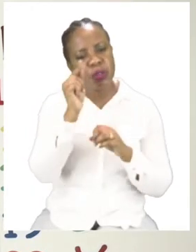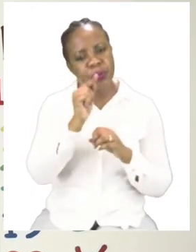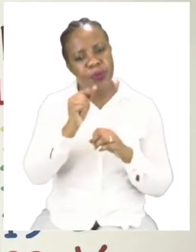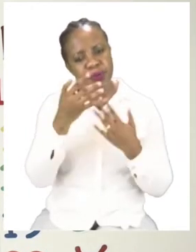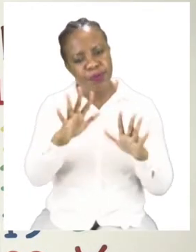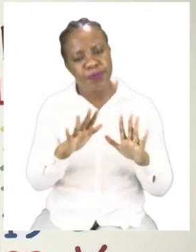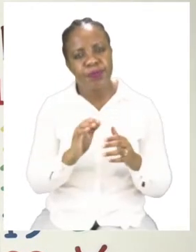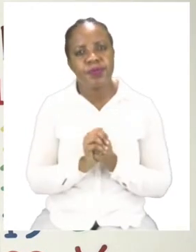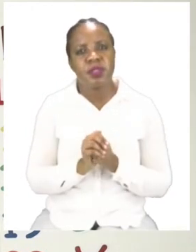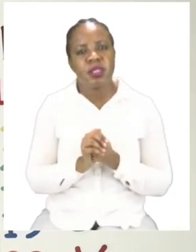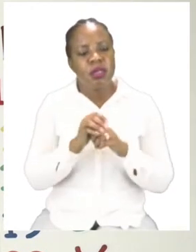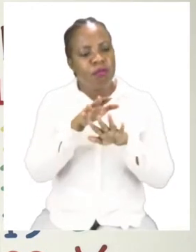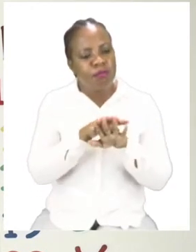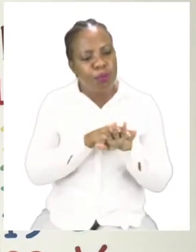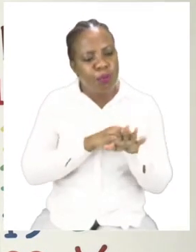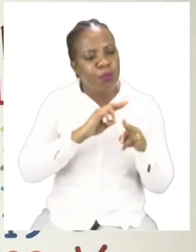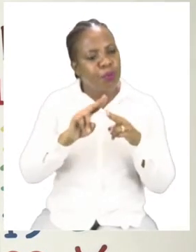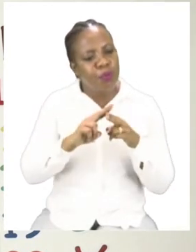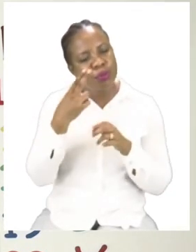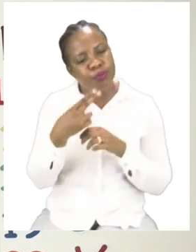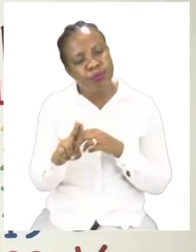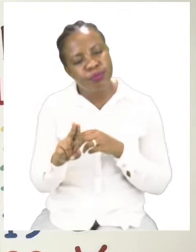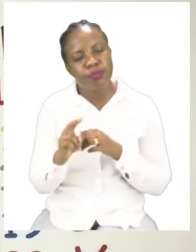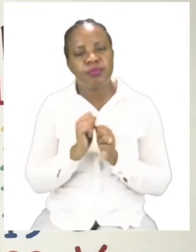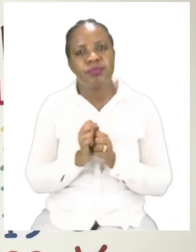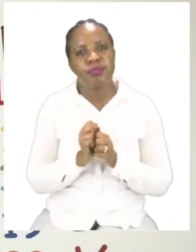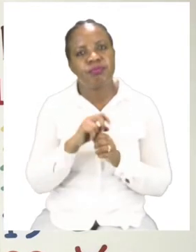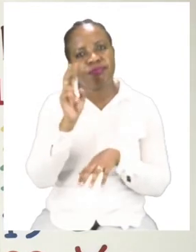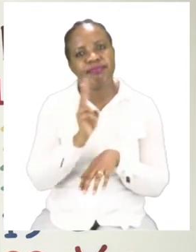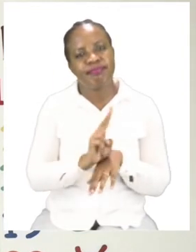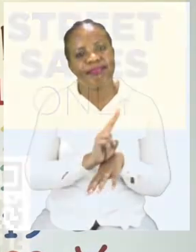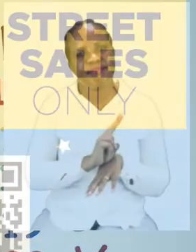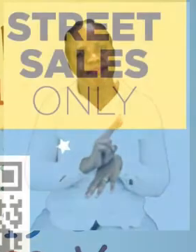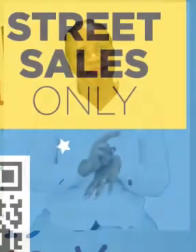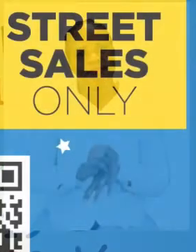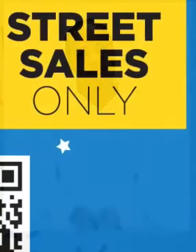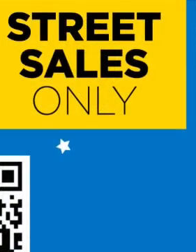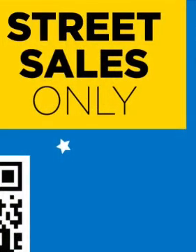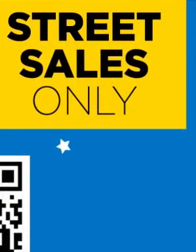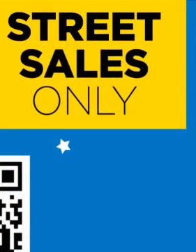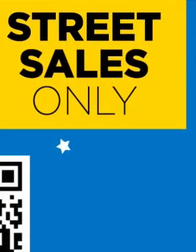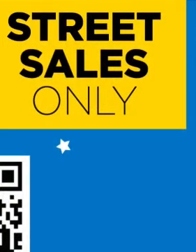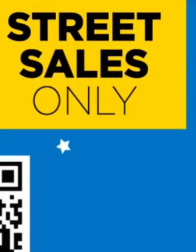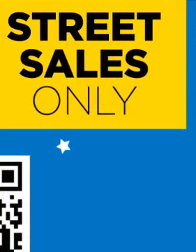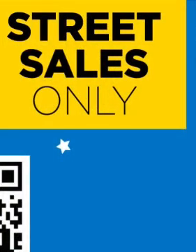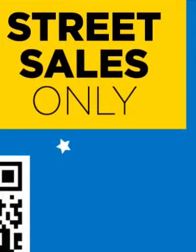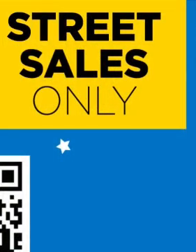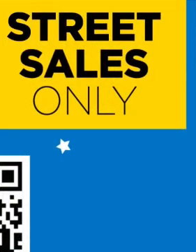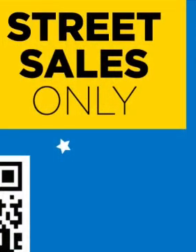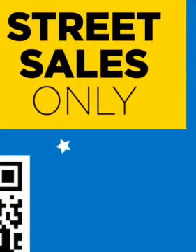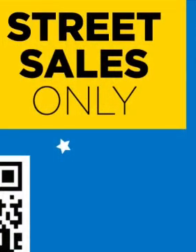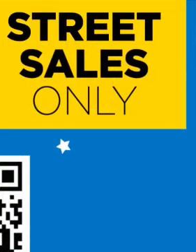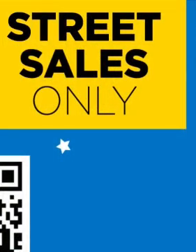think about it, and I will see you when you are done after the advert break. Follow us on MyZone Facebook